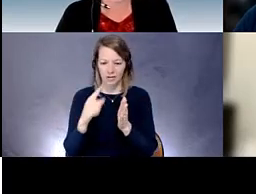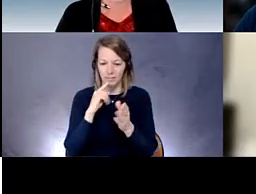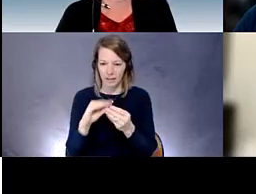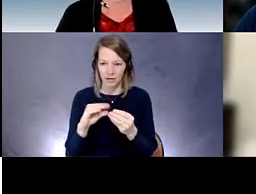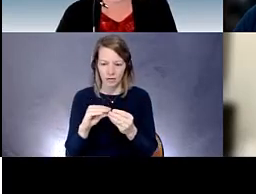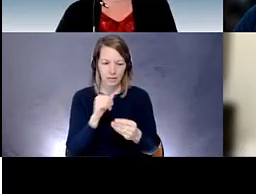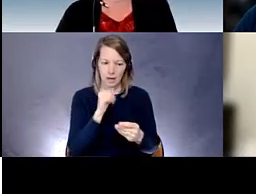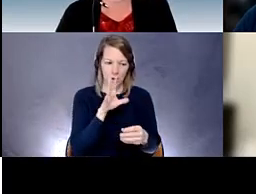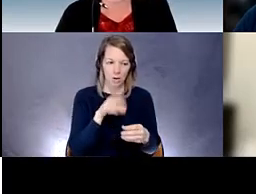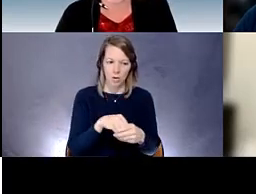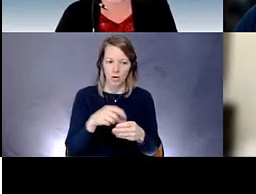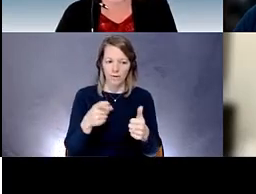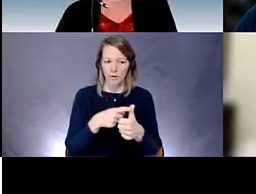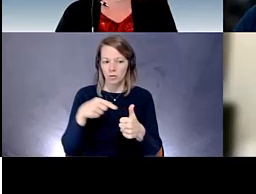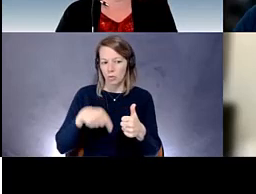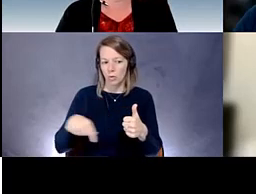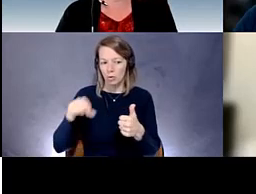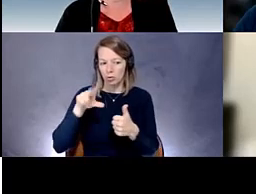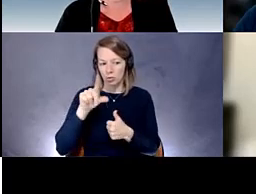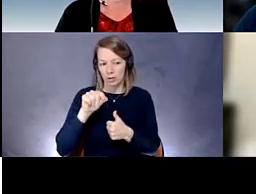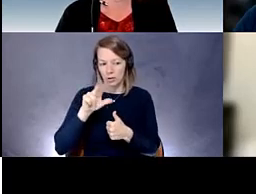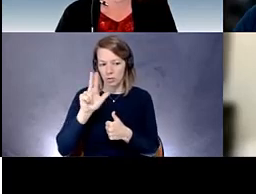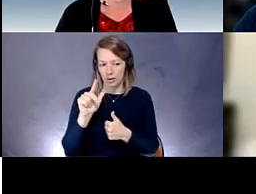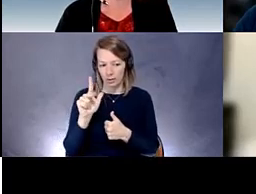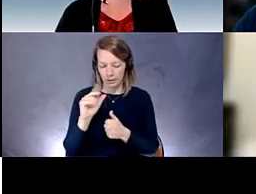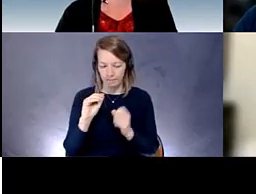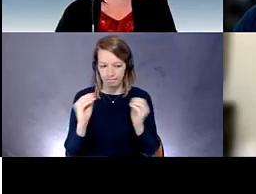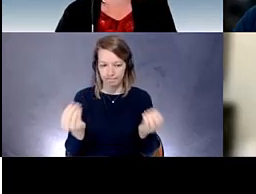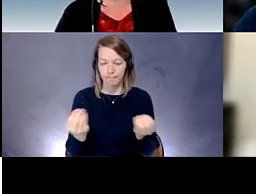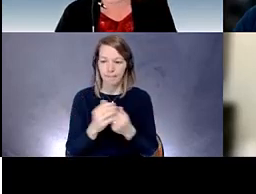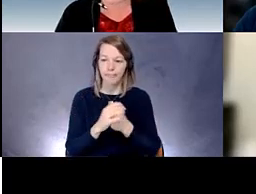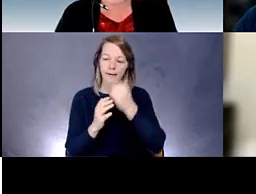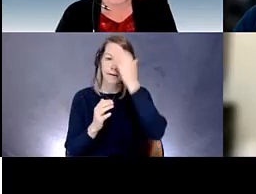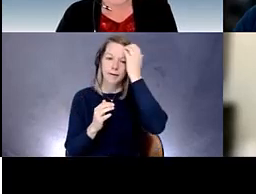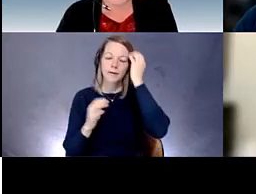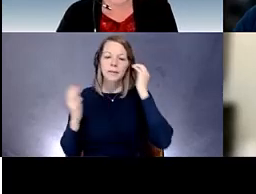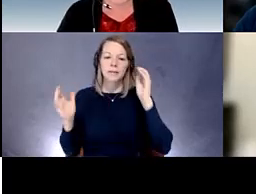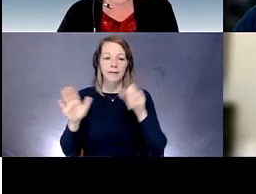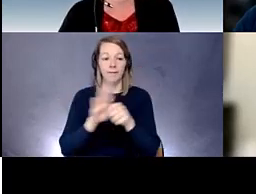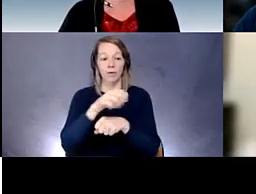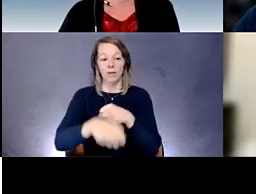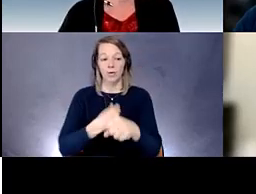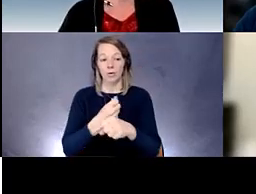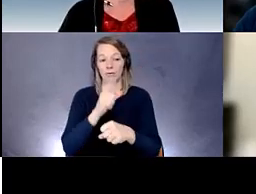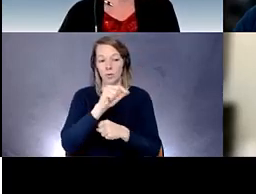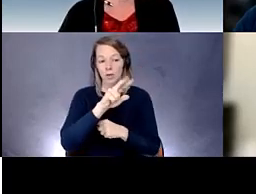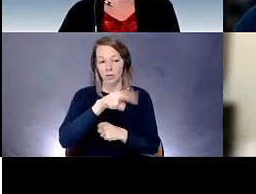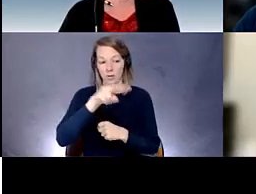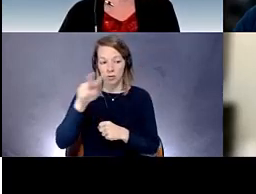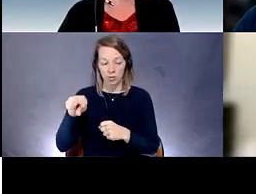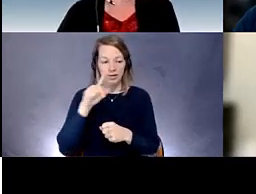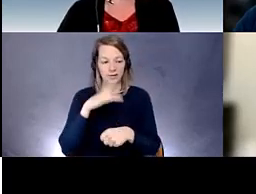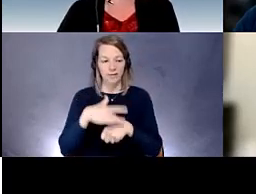they include the first quarter of 2023. So as the full year of 2022 is available, that will